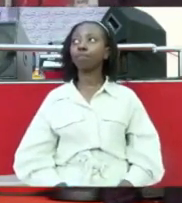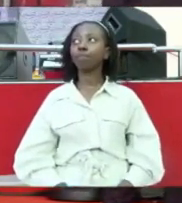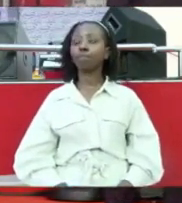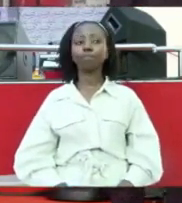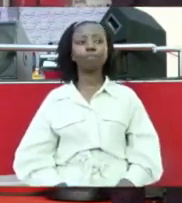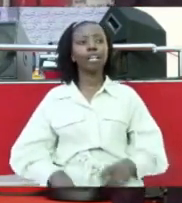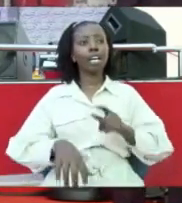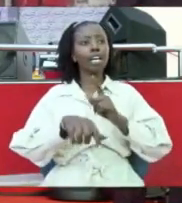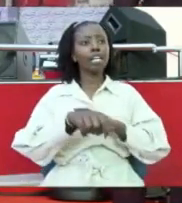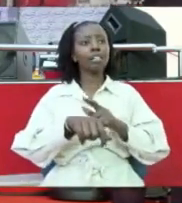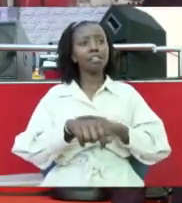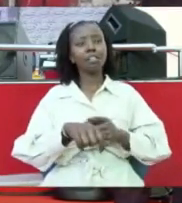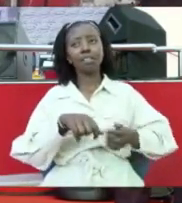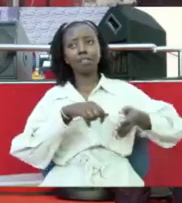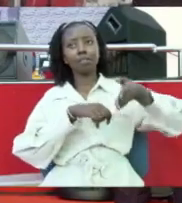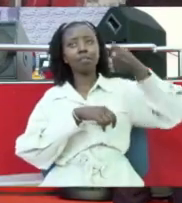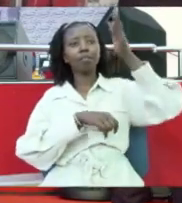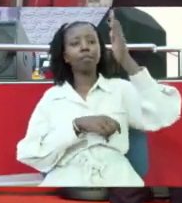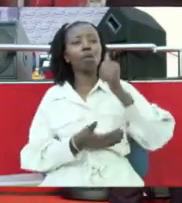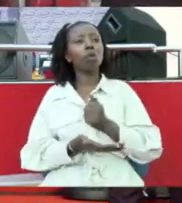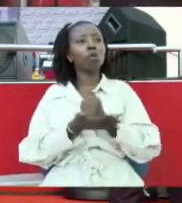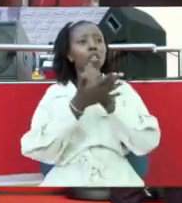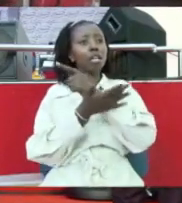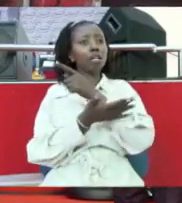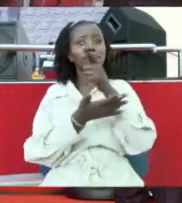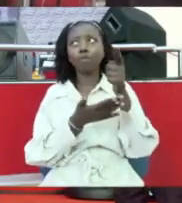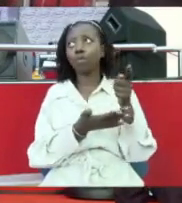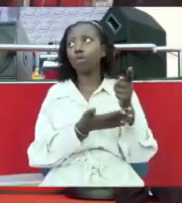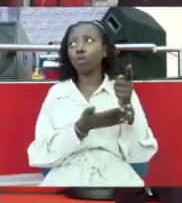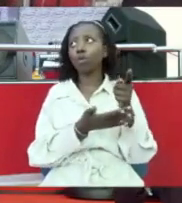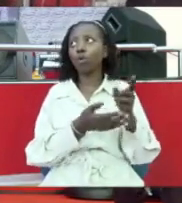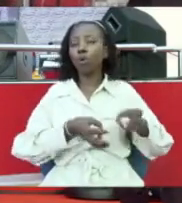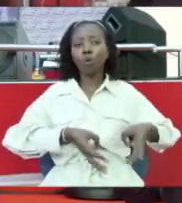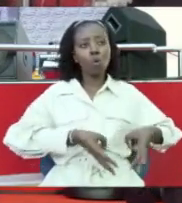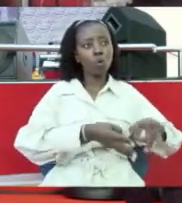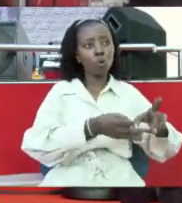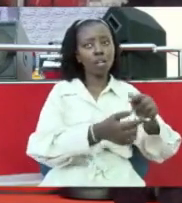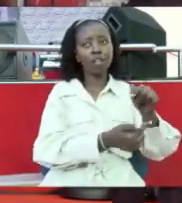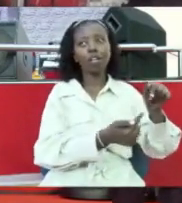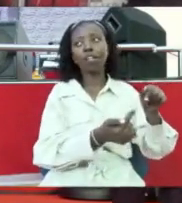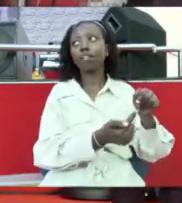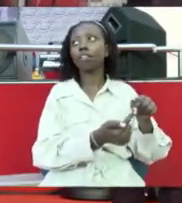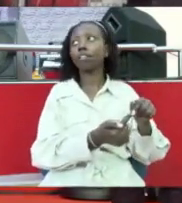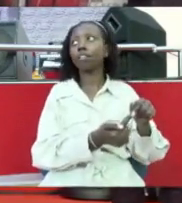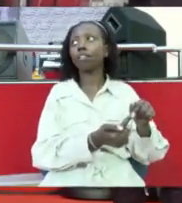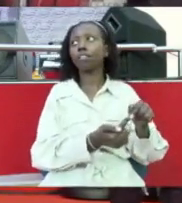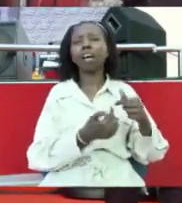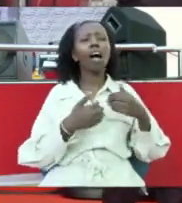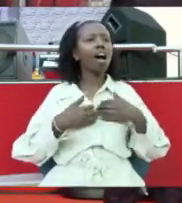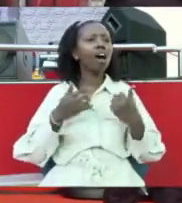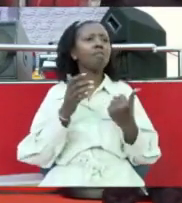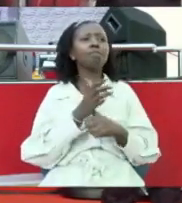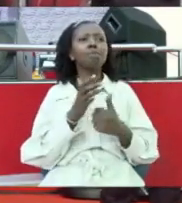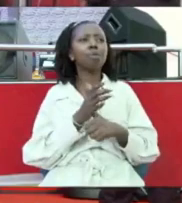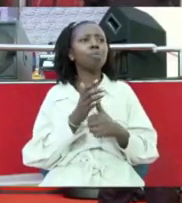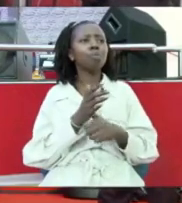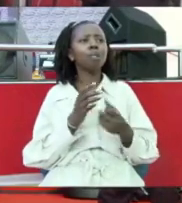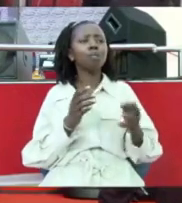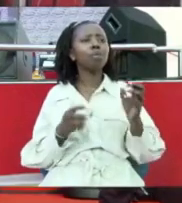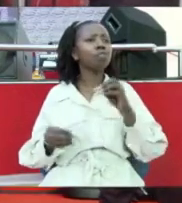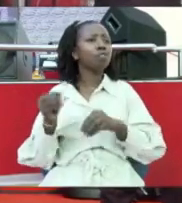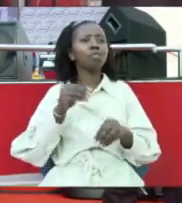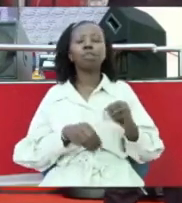When God helps you this way, Mungu anapokusaidia njia namna gani? You will not have a problem of giving to